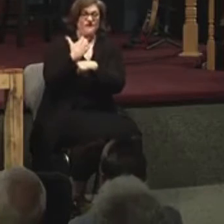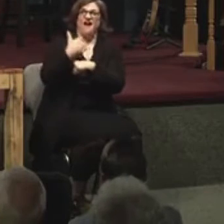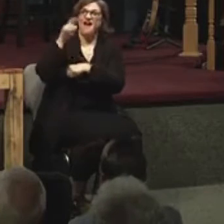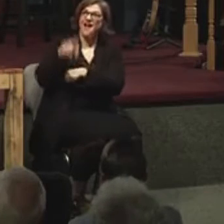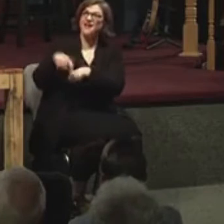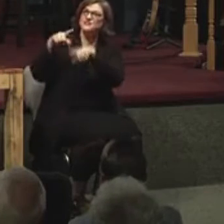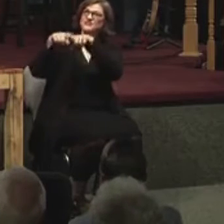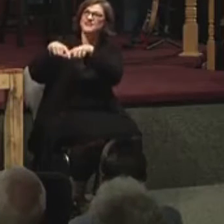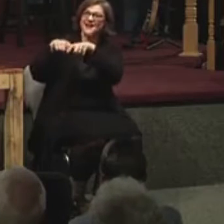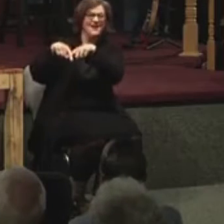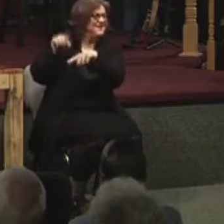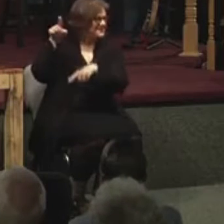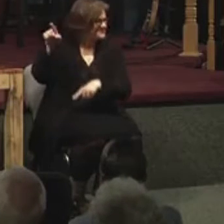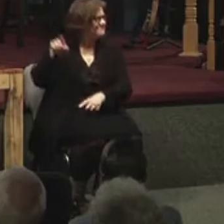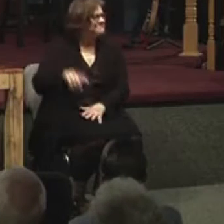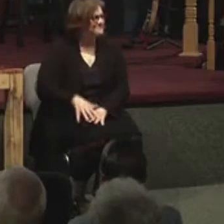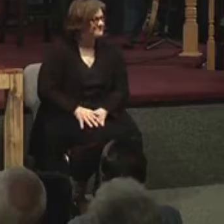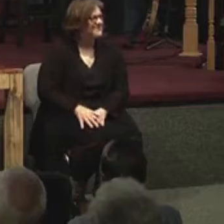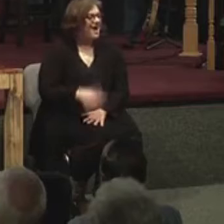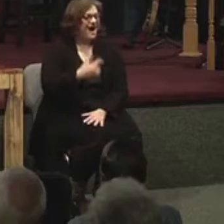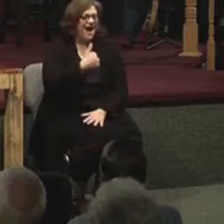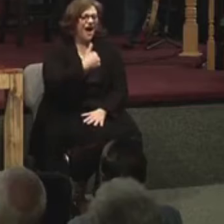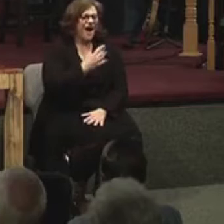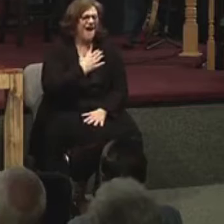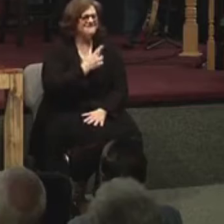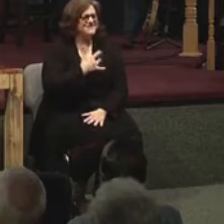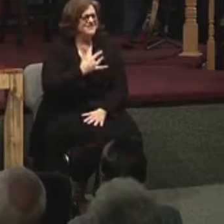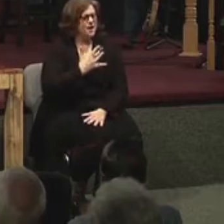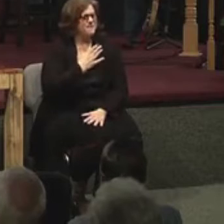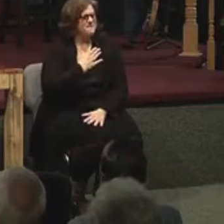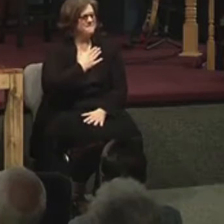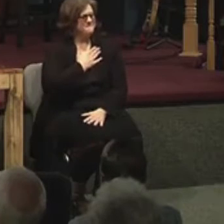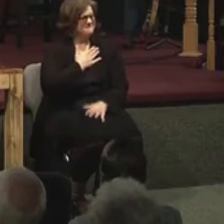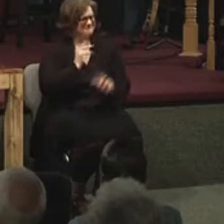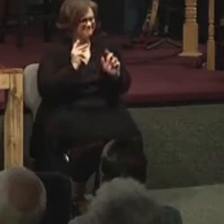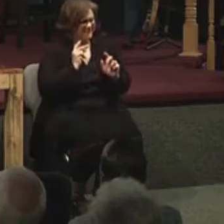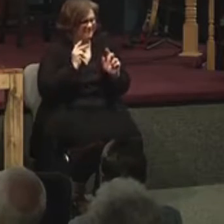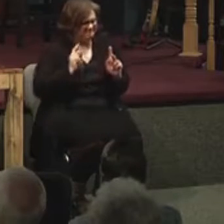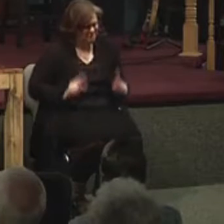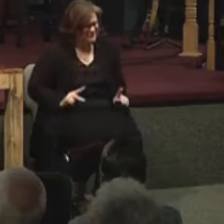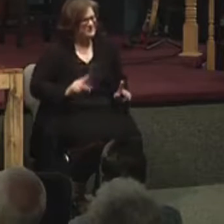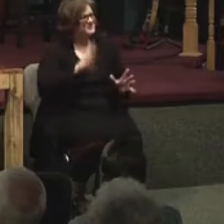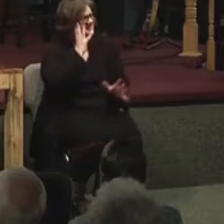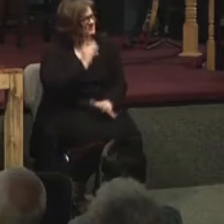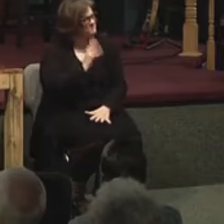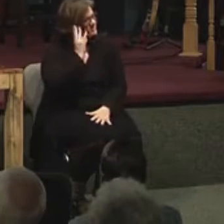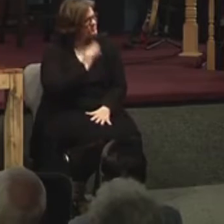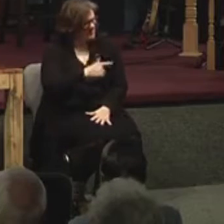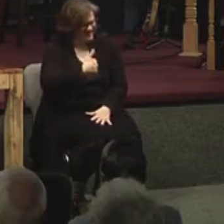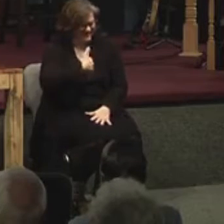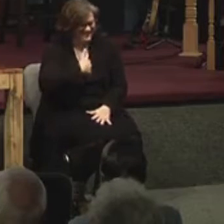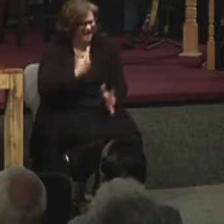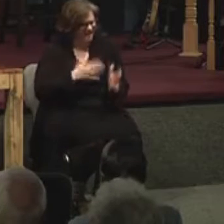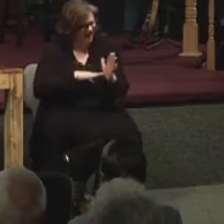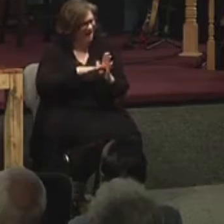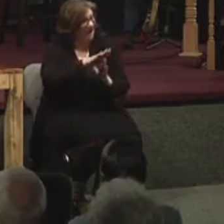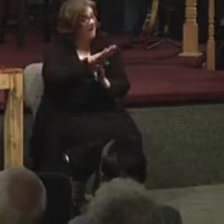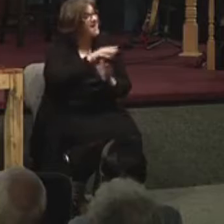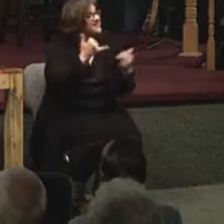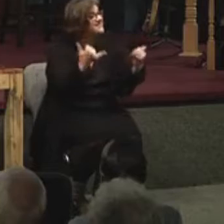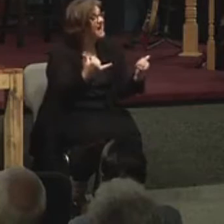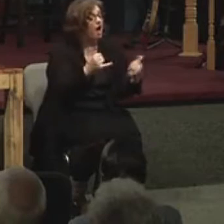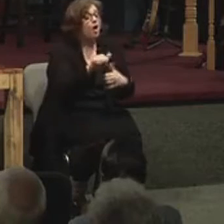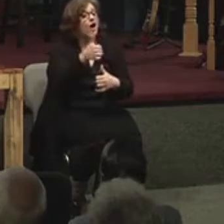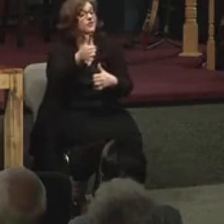me through hardship, I gained personal experience with God. Not just stories of how God delivered other people, which